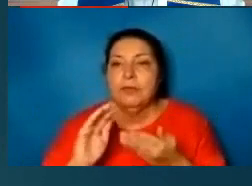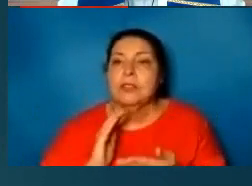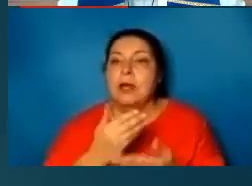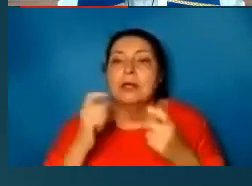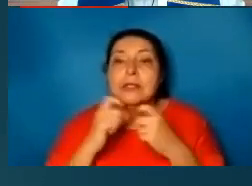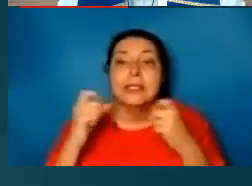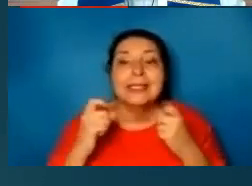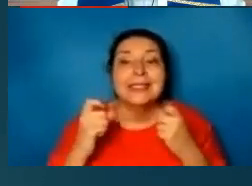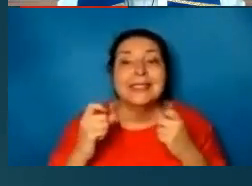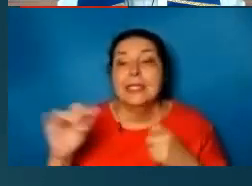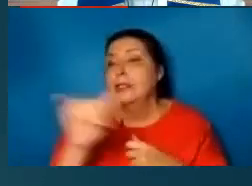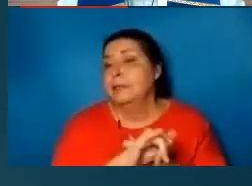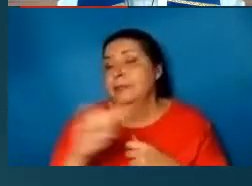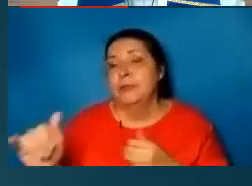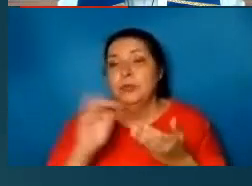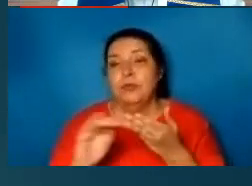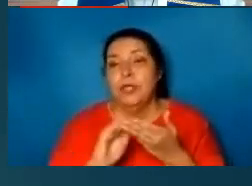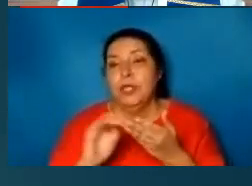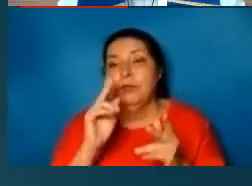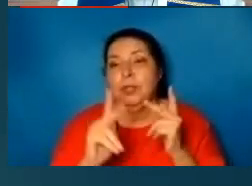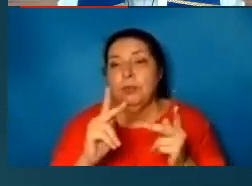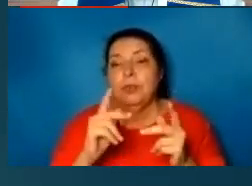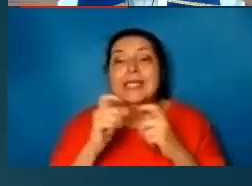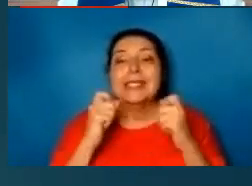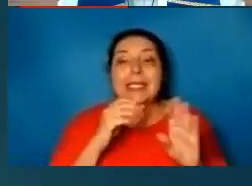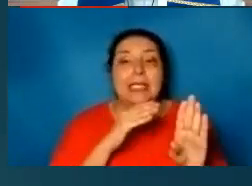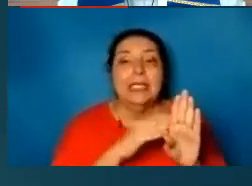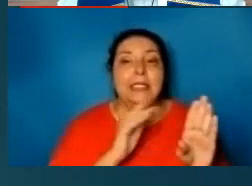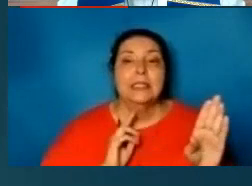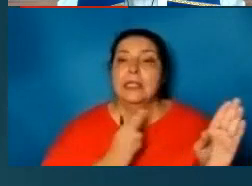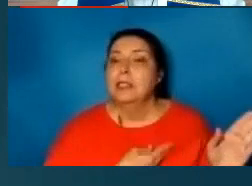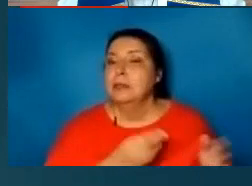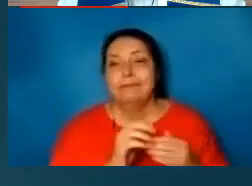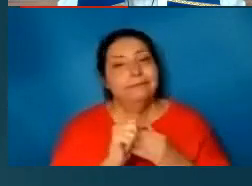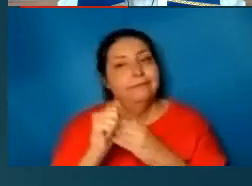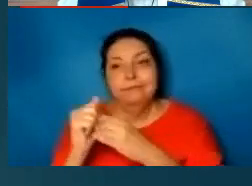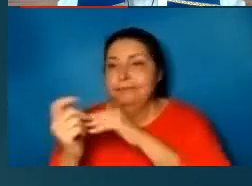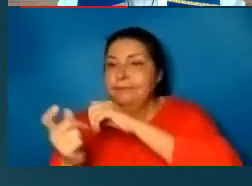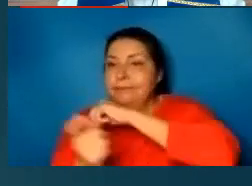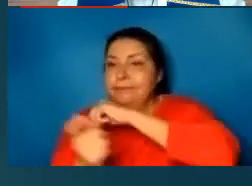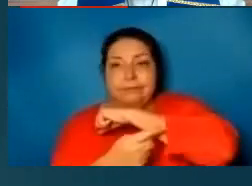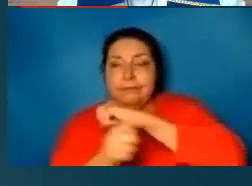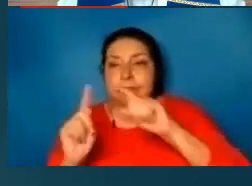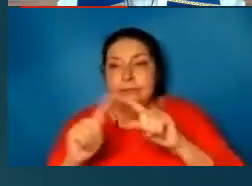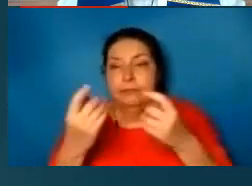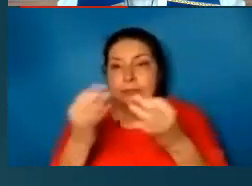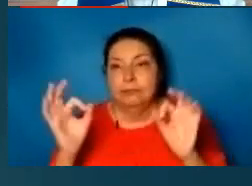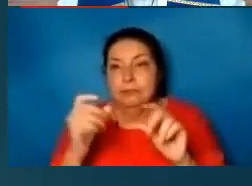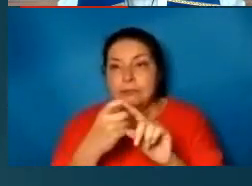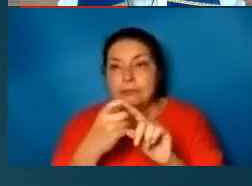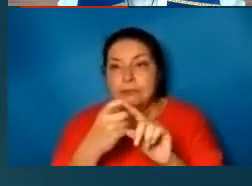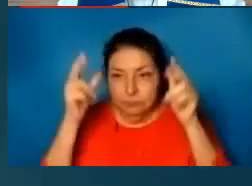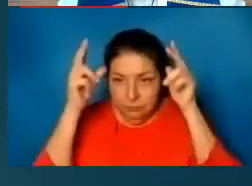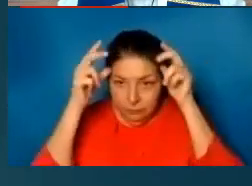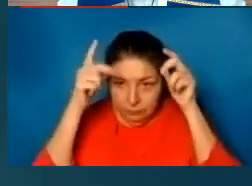us our trespasses, as we forgive those who trespass against us. And lead us not into temptation, but deliver